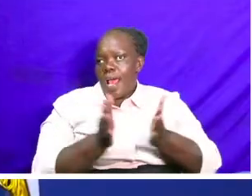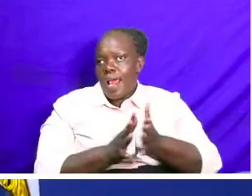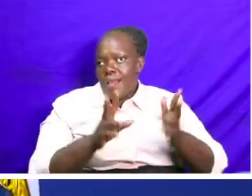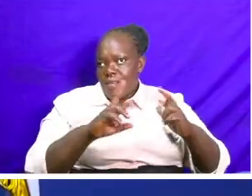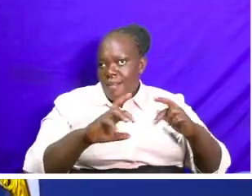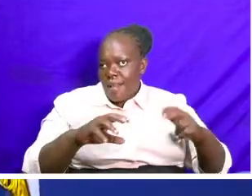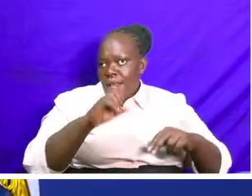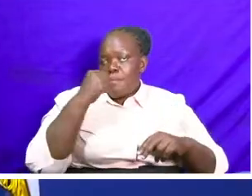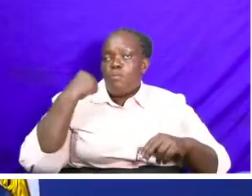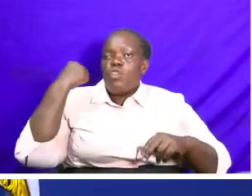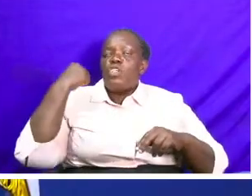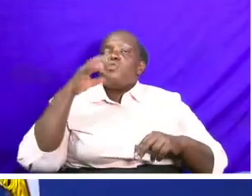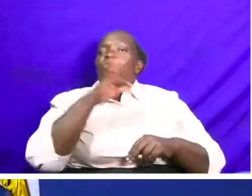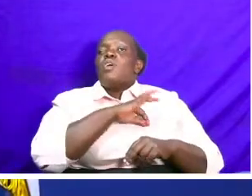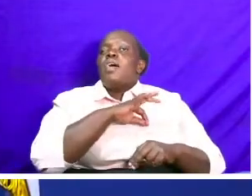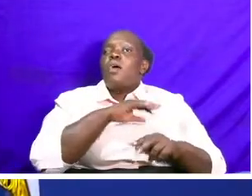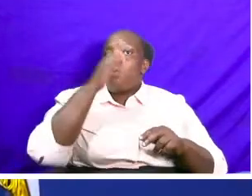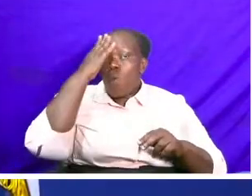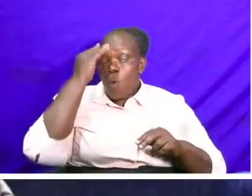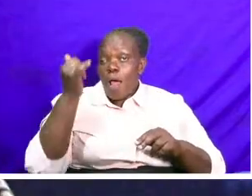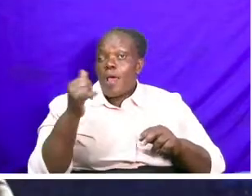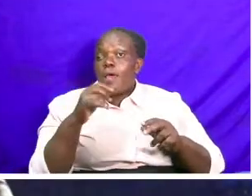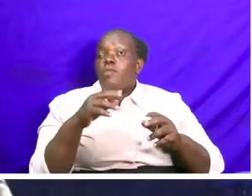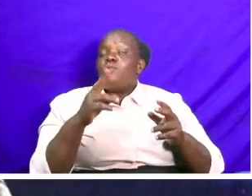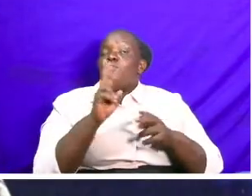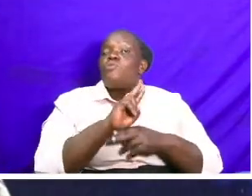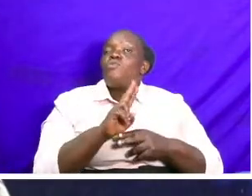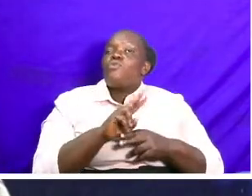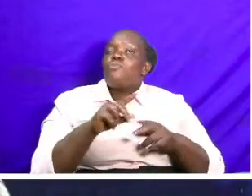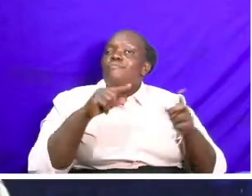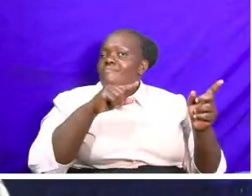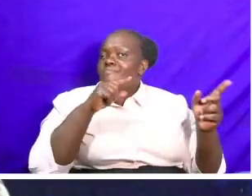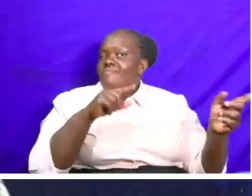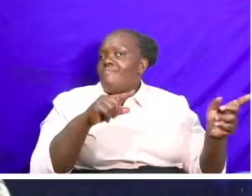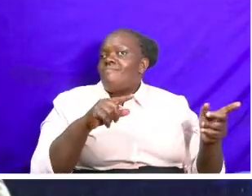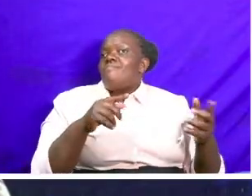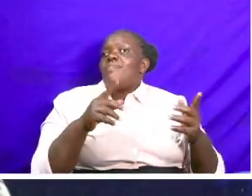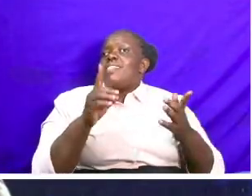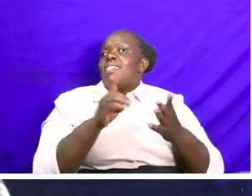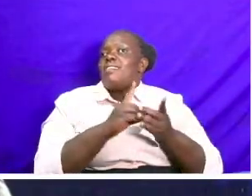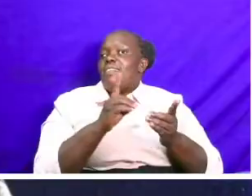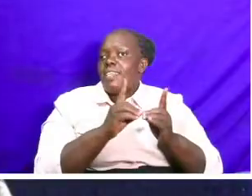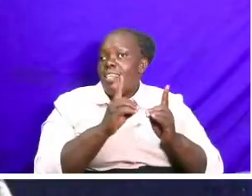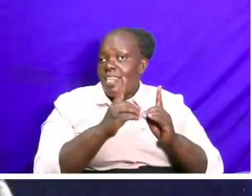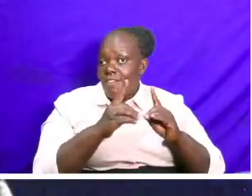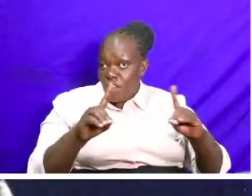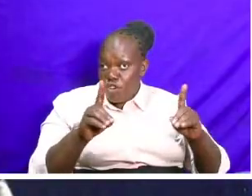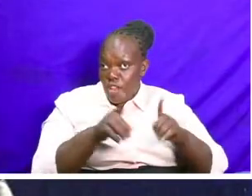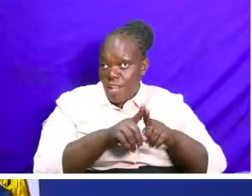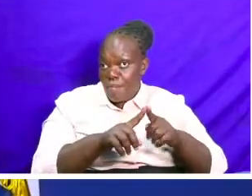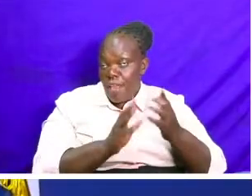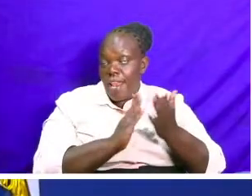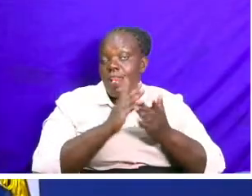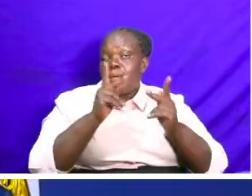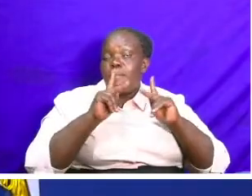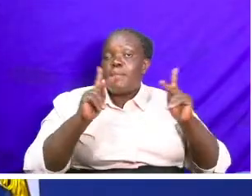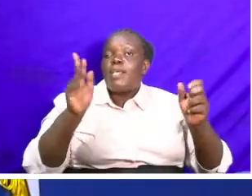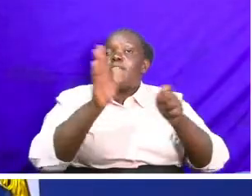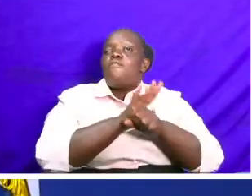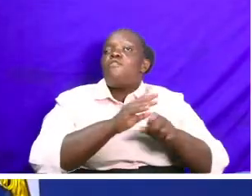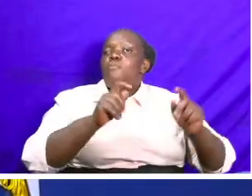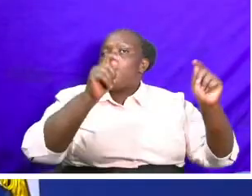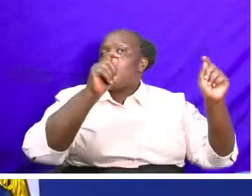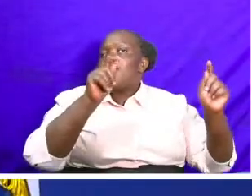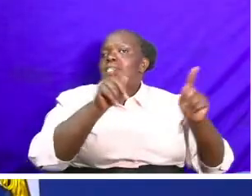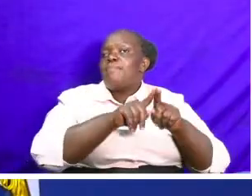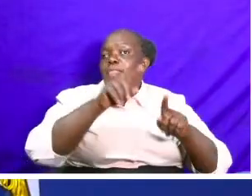political gain? Why use solemn occasions to incite unrest and division while upholding the right to peaceful protest?